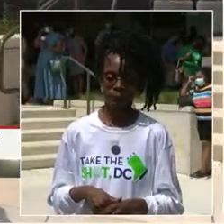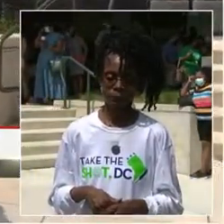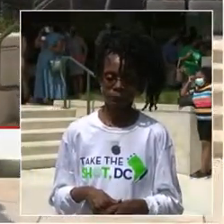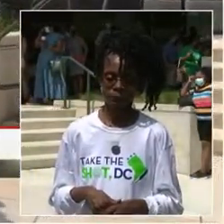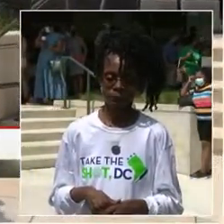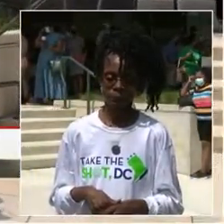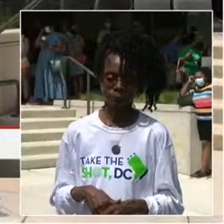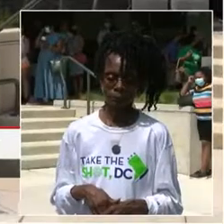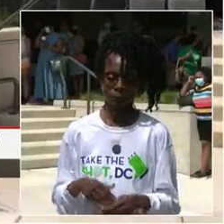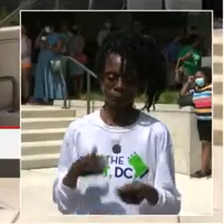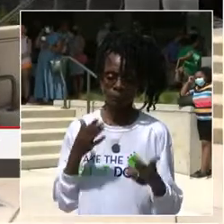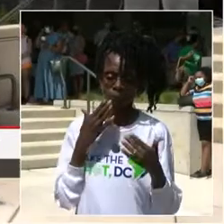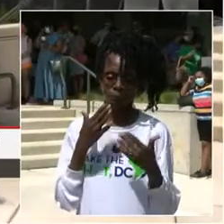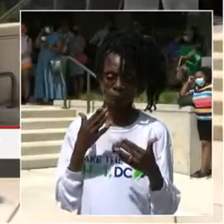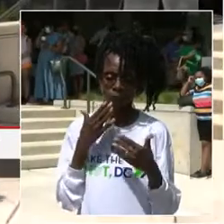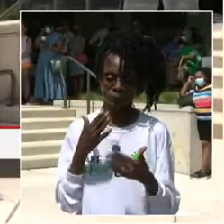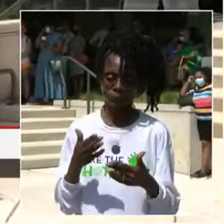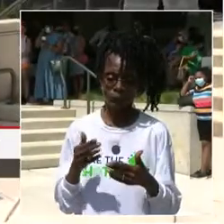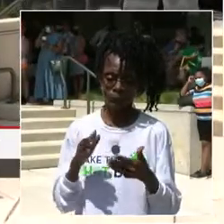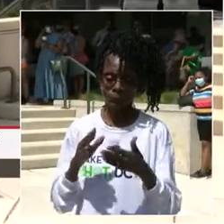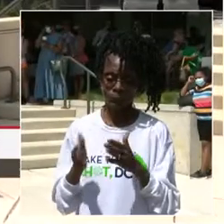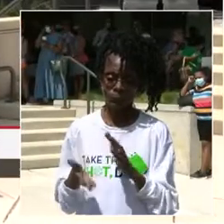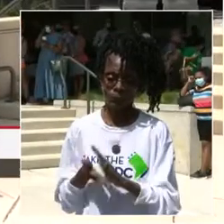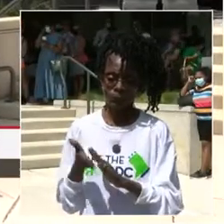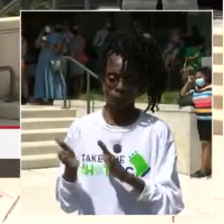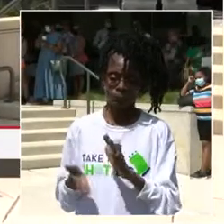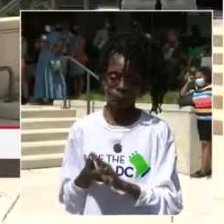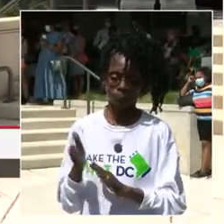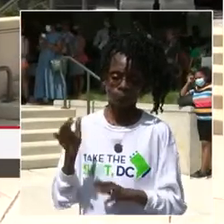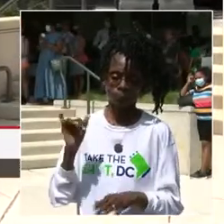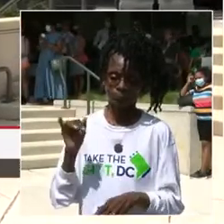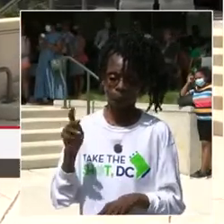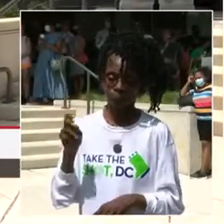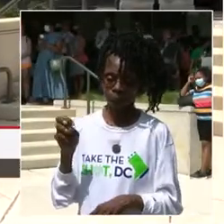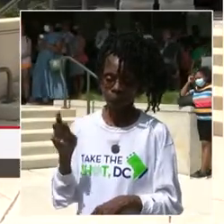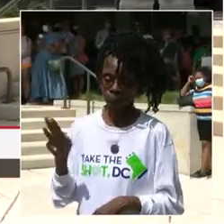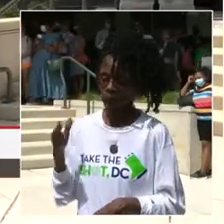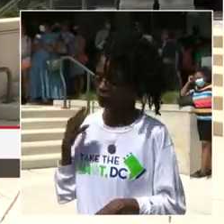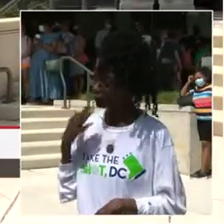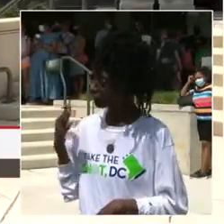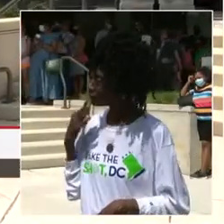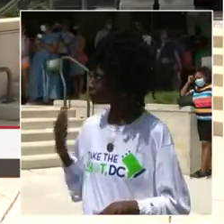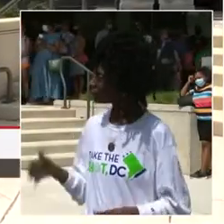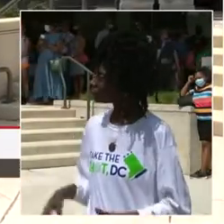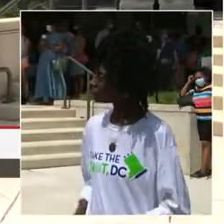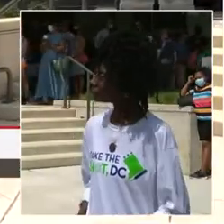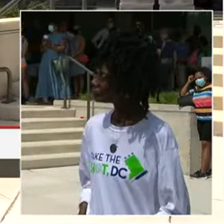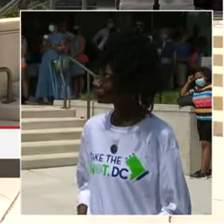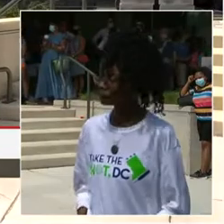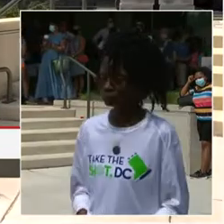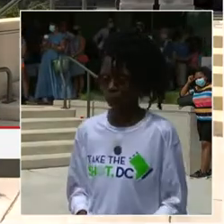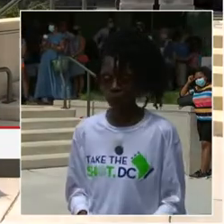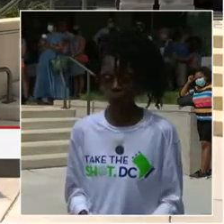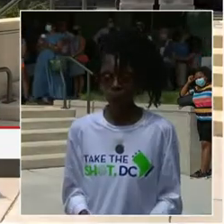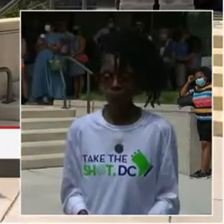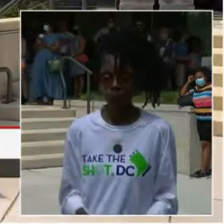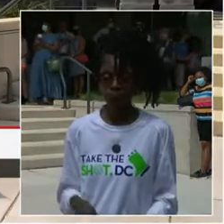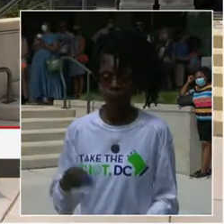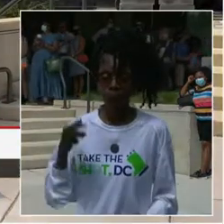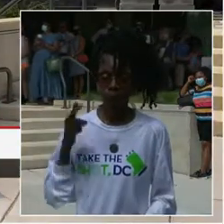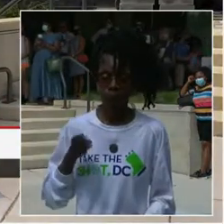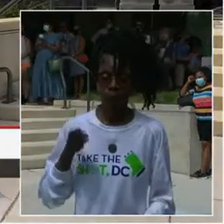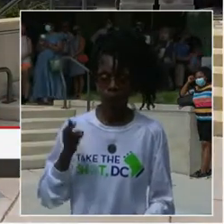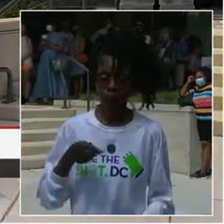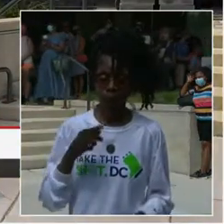Thank you, Commissioner Eichler. That is a fantastic welcome to the beautiful and historic Shaw community.